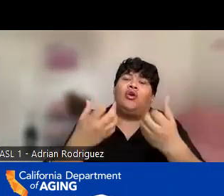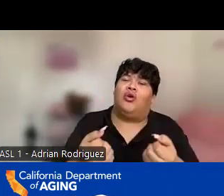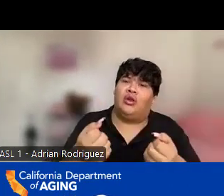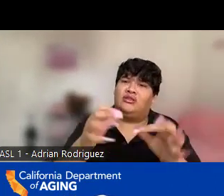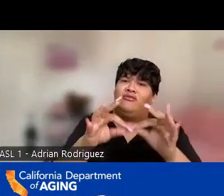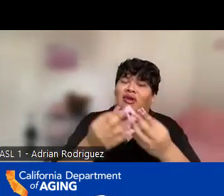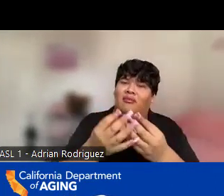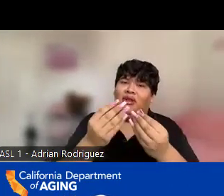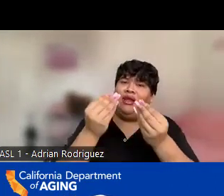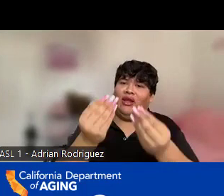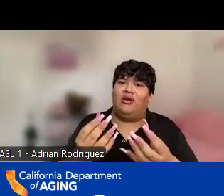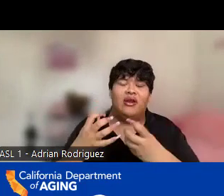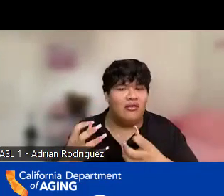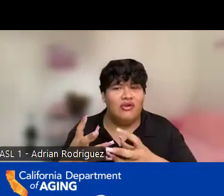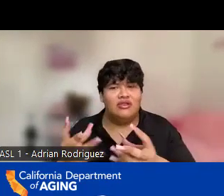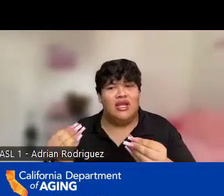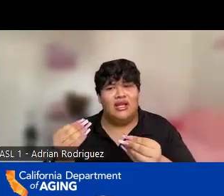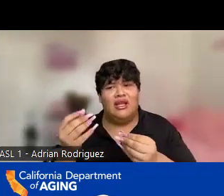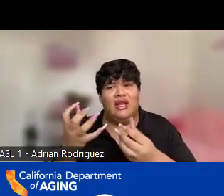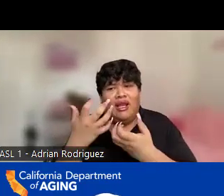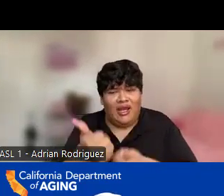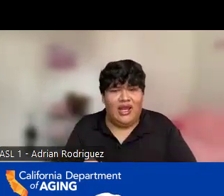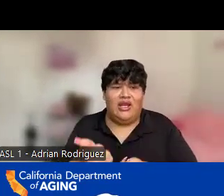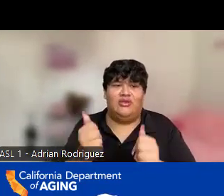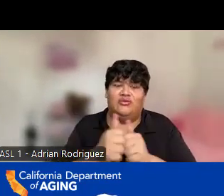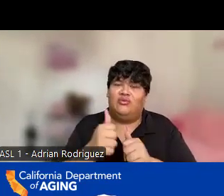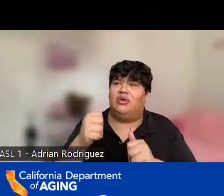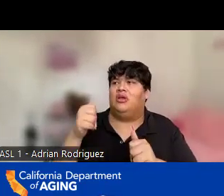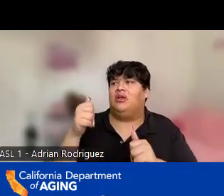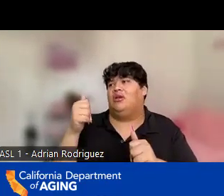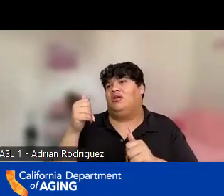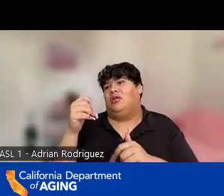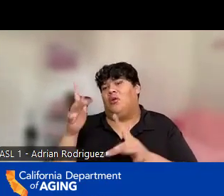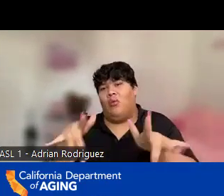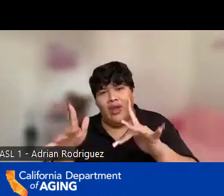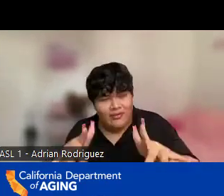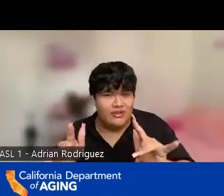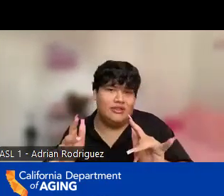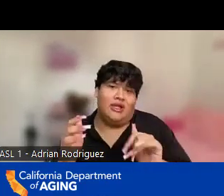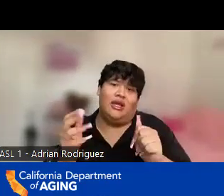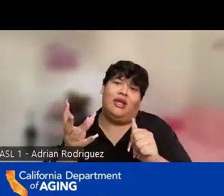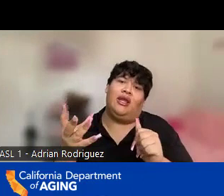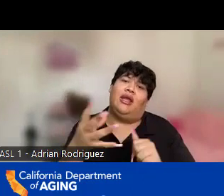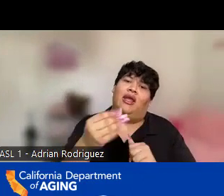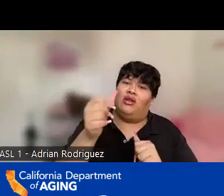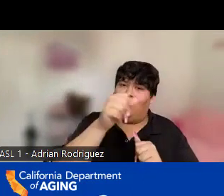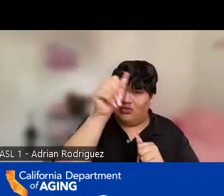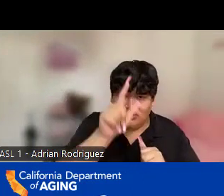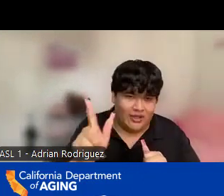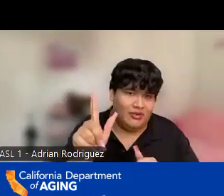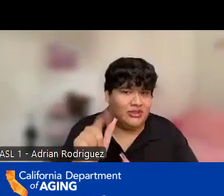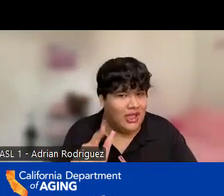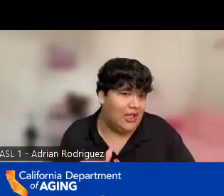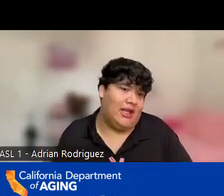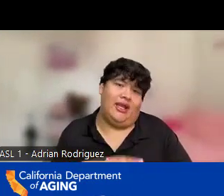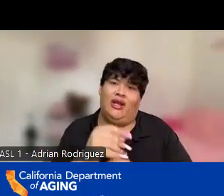know, engage with the websites, with the Alzheimer's Association, with the Alzheimer's LA and all